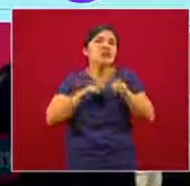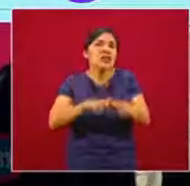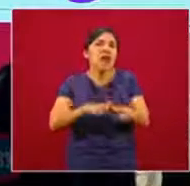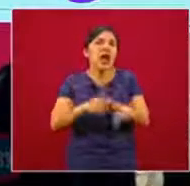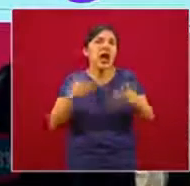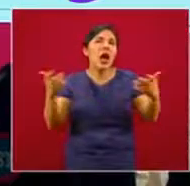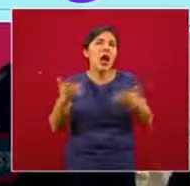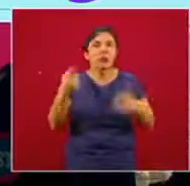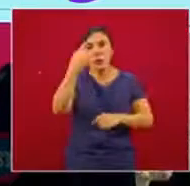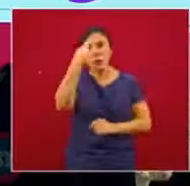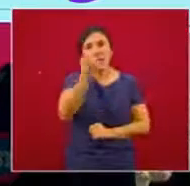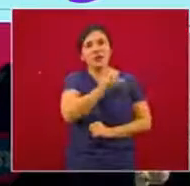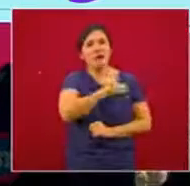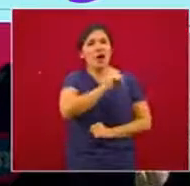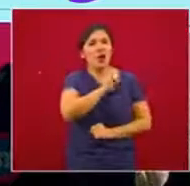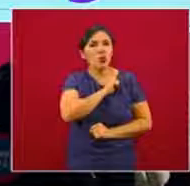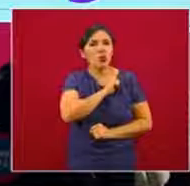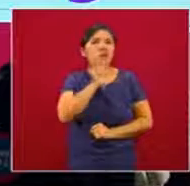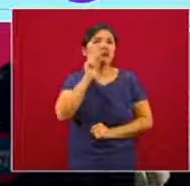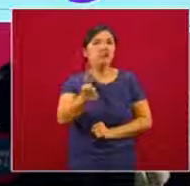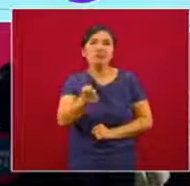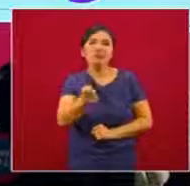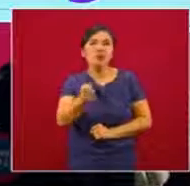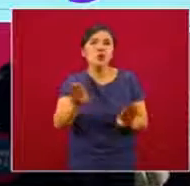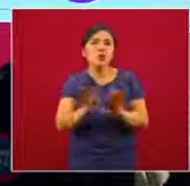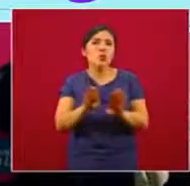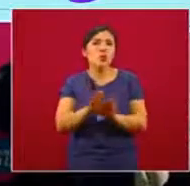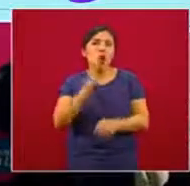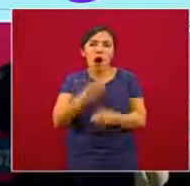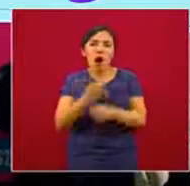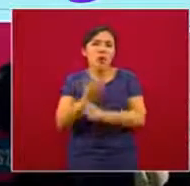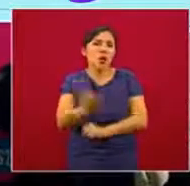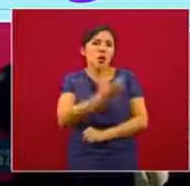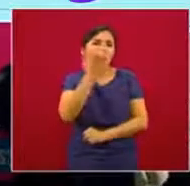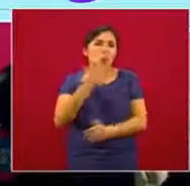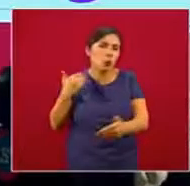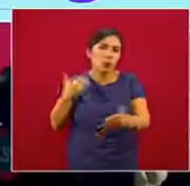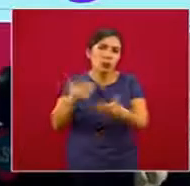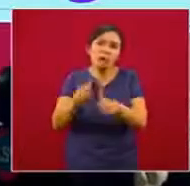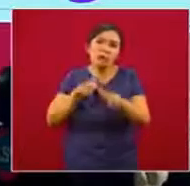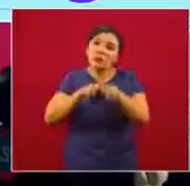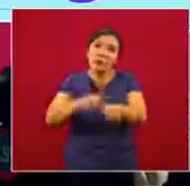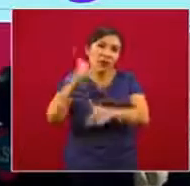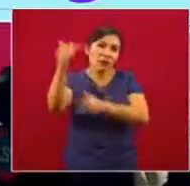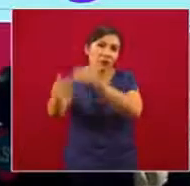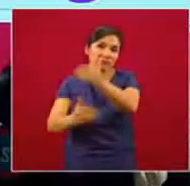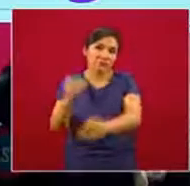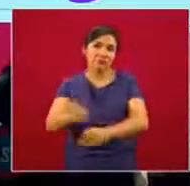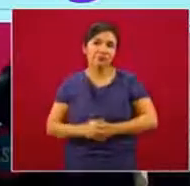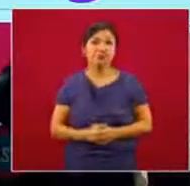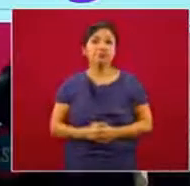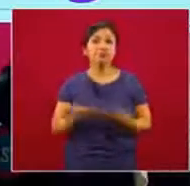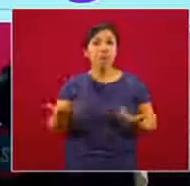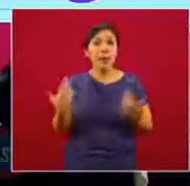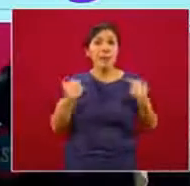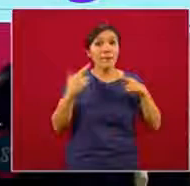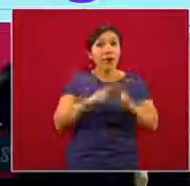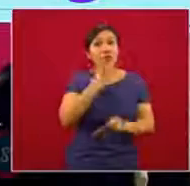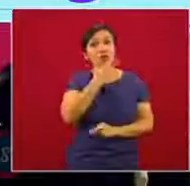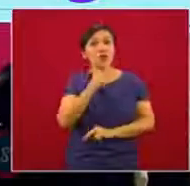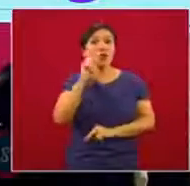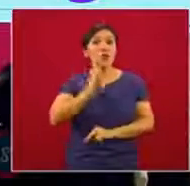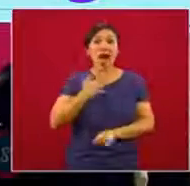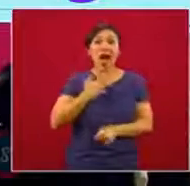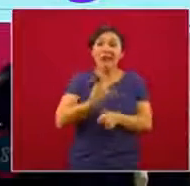keep de salud certain que son las practices, que hasta ahorita hemos health aprendido. practices that Entonces, up to now las we've maestras y been maestros en learning.